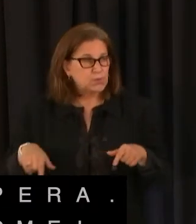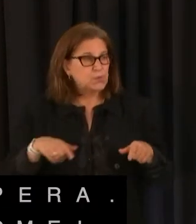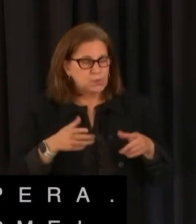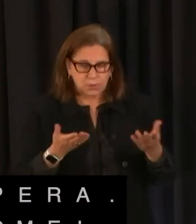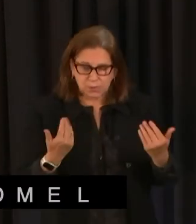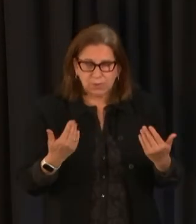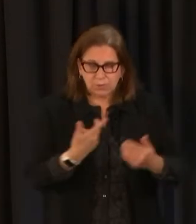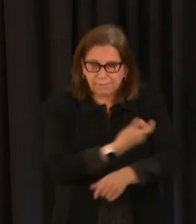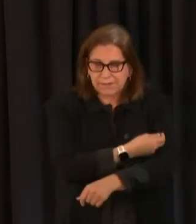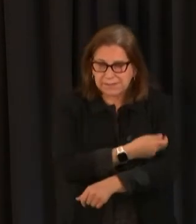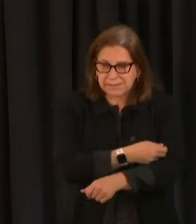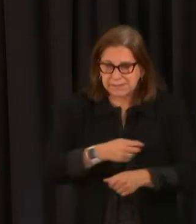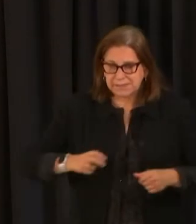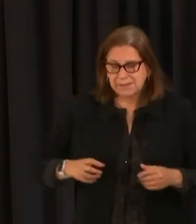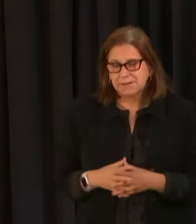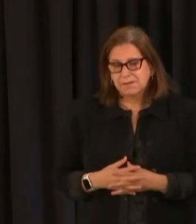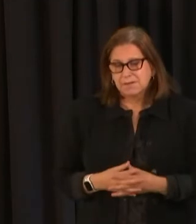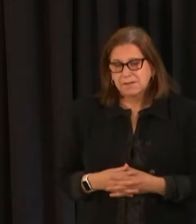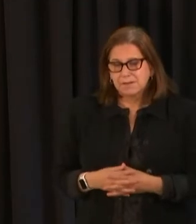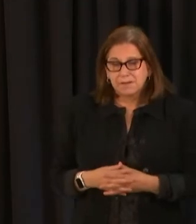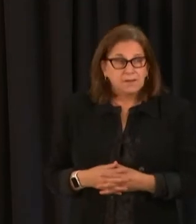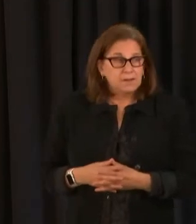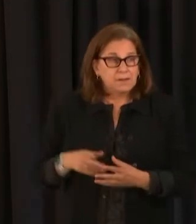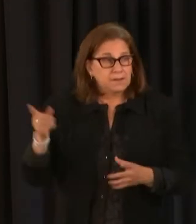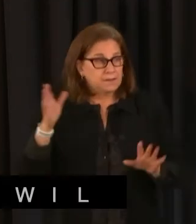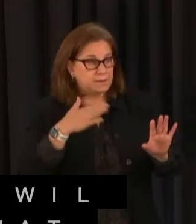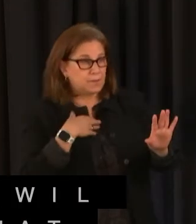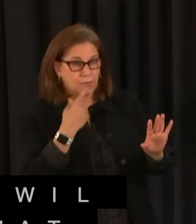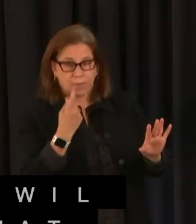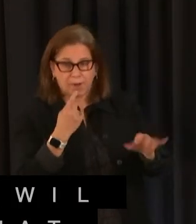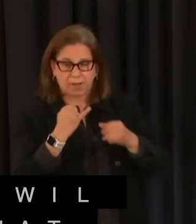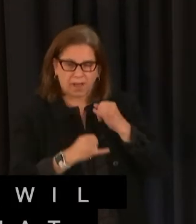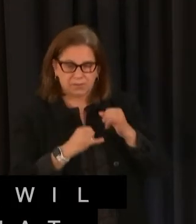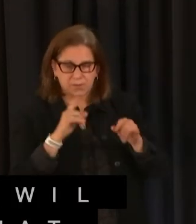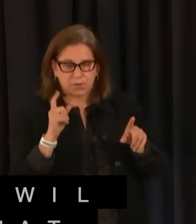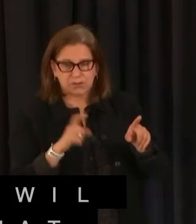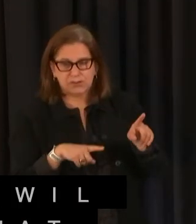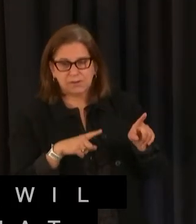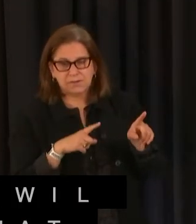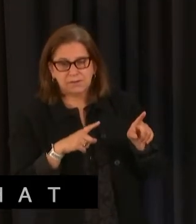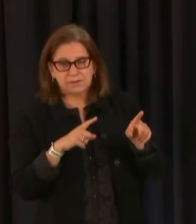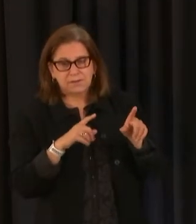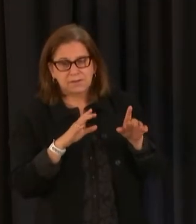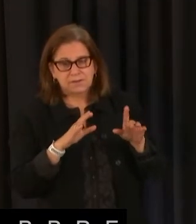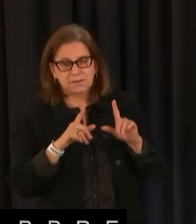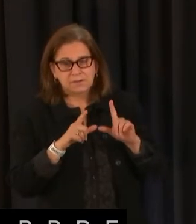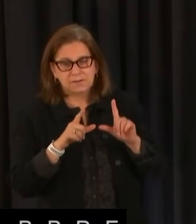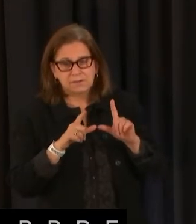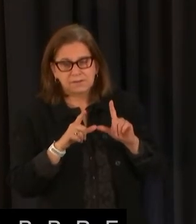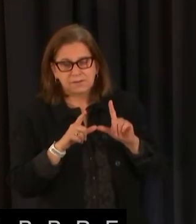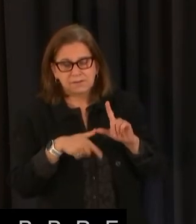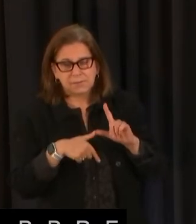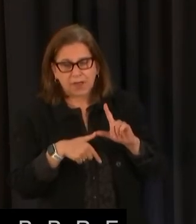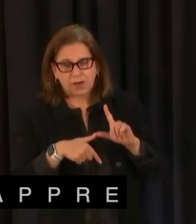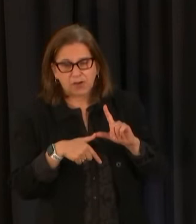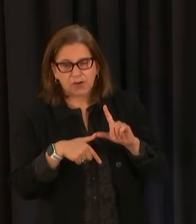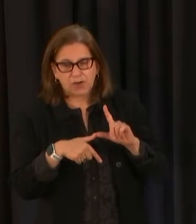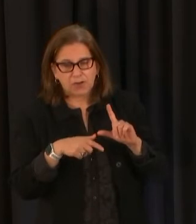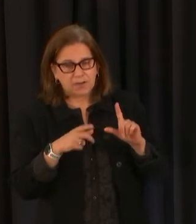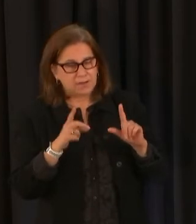to research that activity. And then my last question, I Yes. appreciate it. You talk about discontinuing the